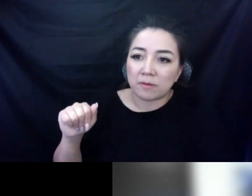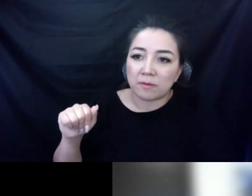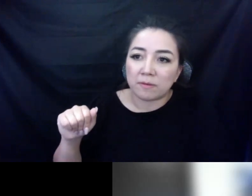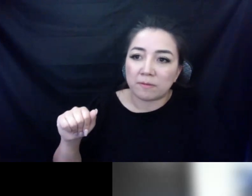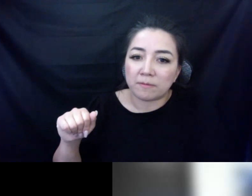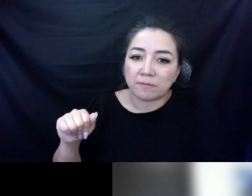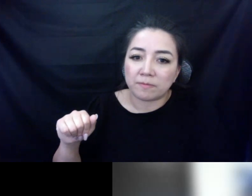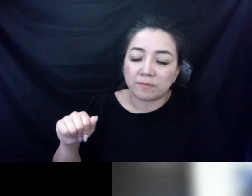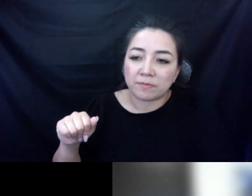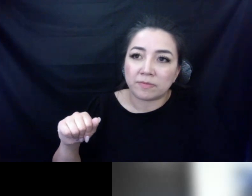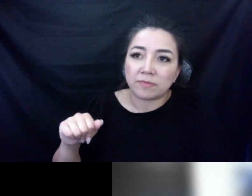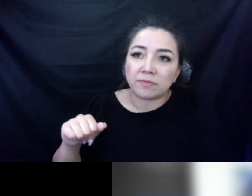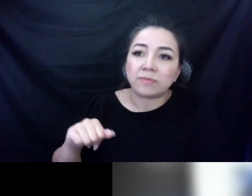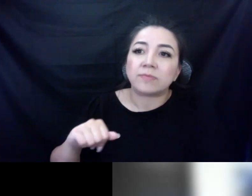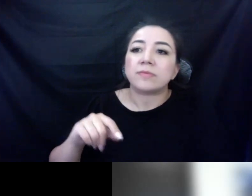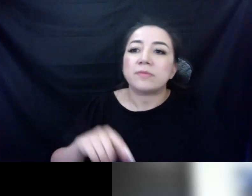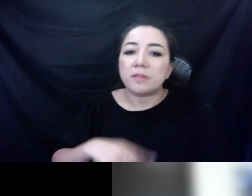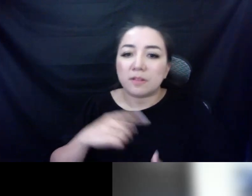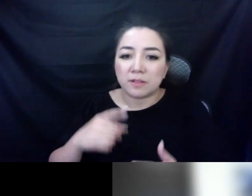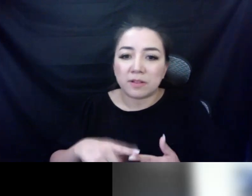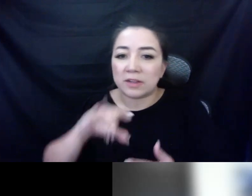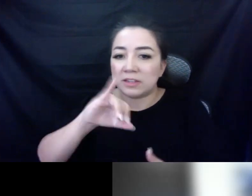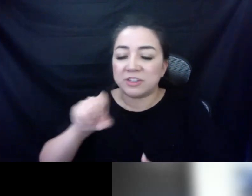Jason is next, and then Barbara.